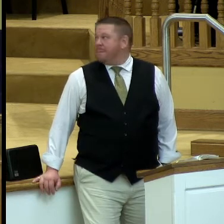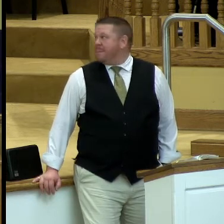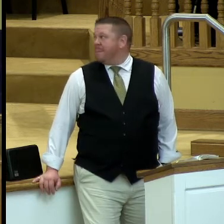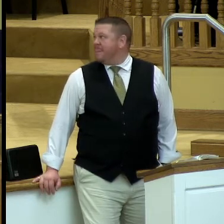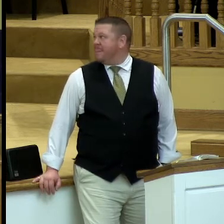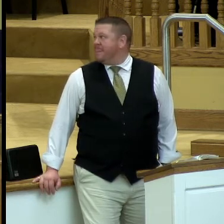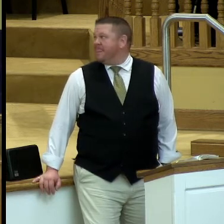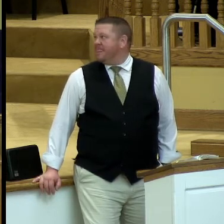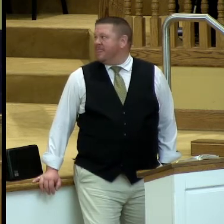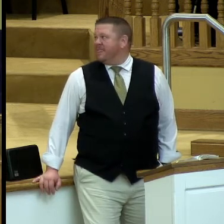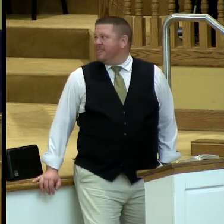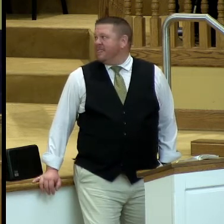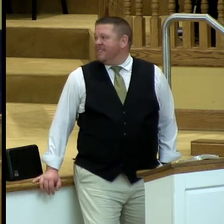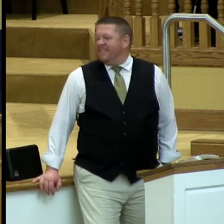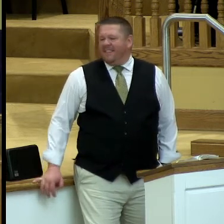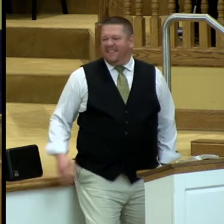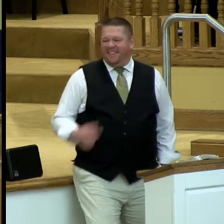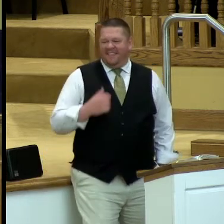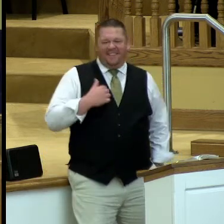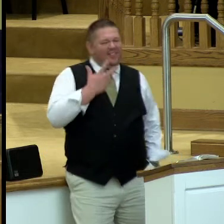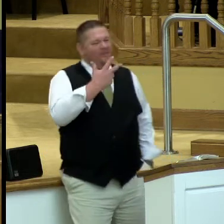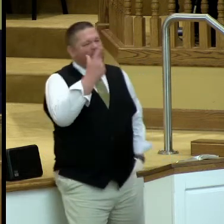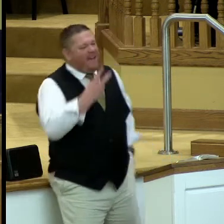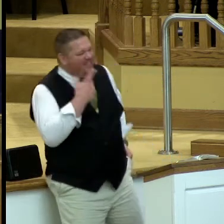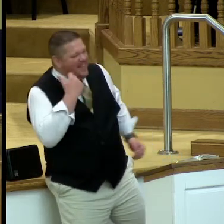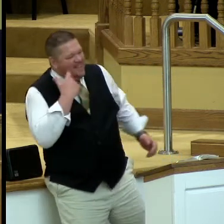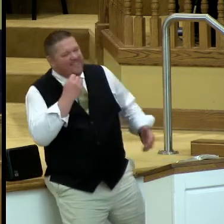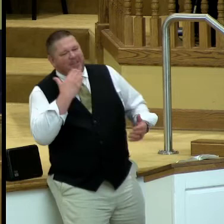I got like 3.5 laughs on that. Thanks, guys.